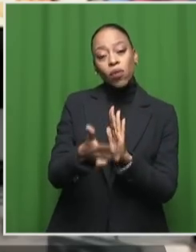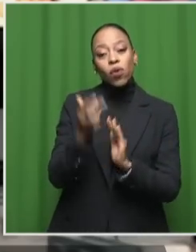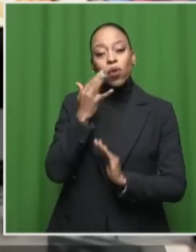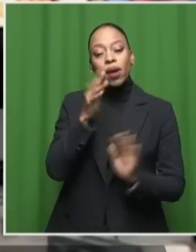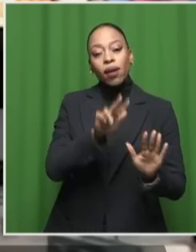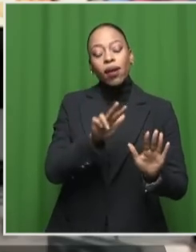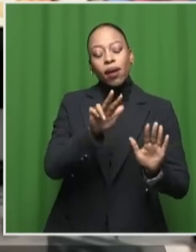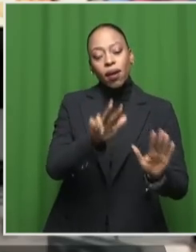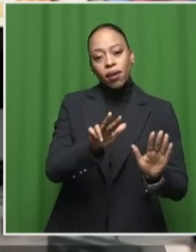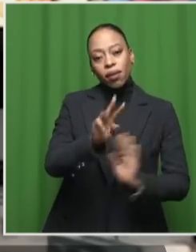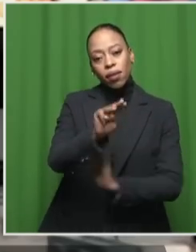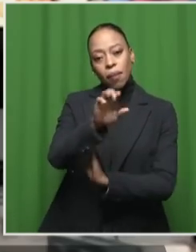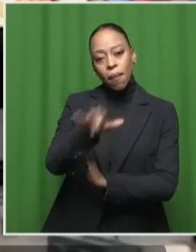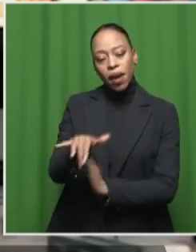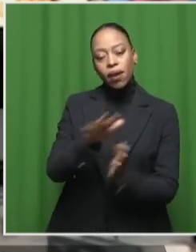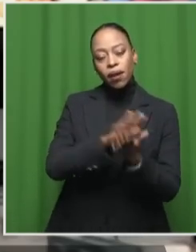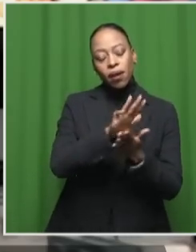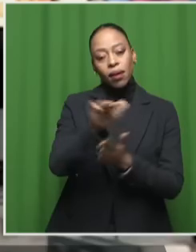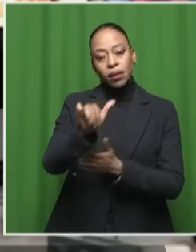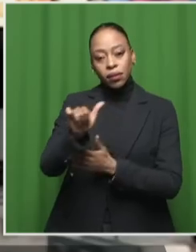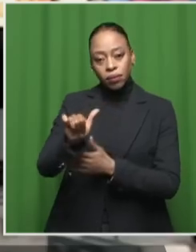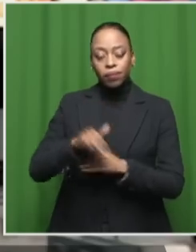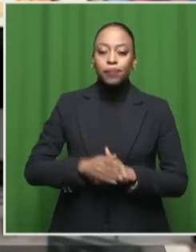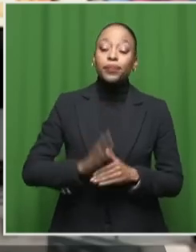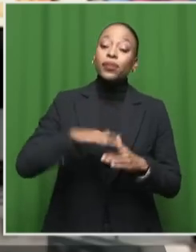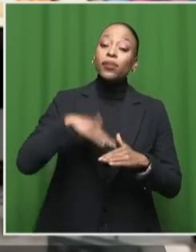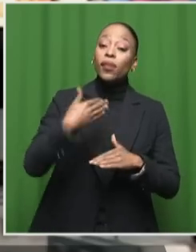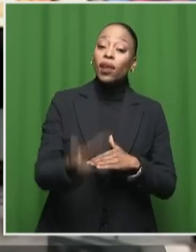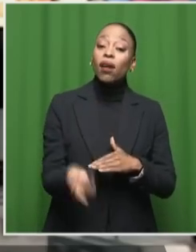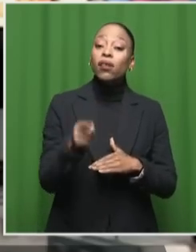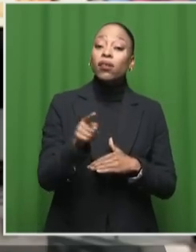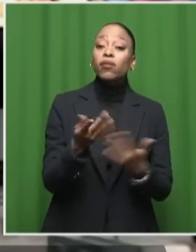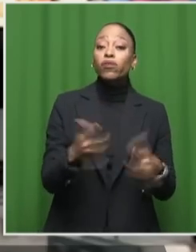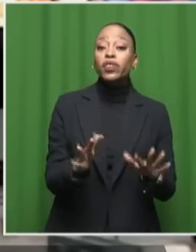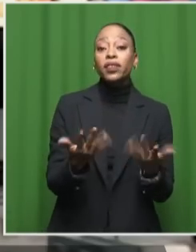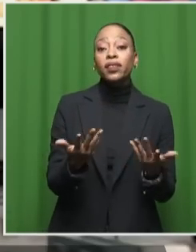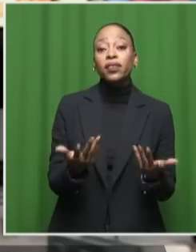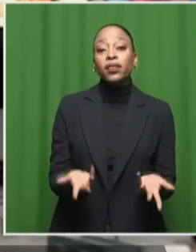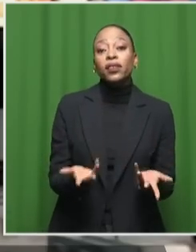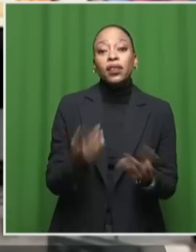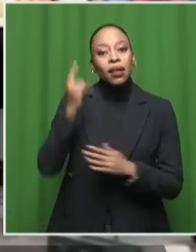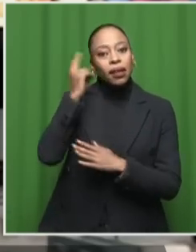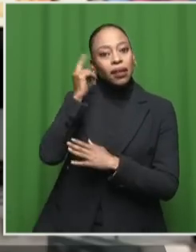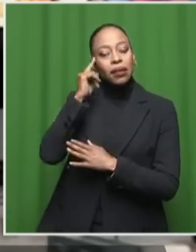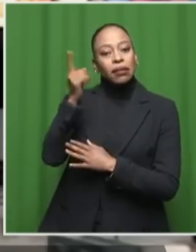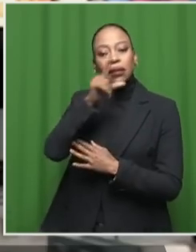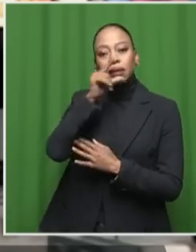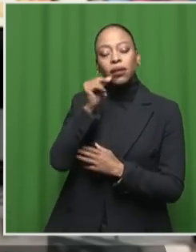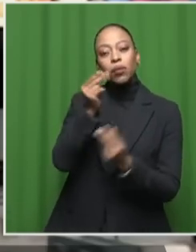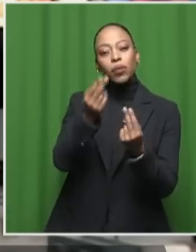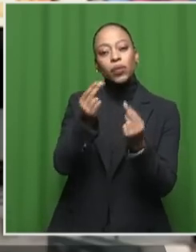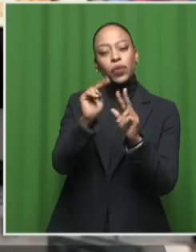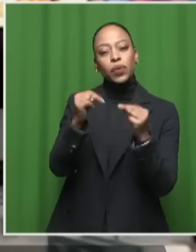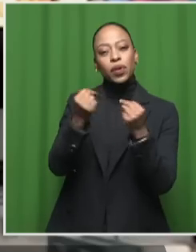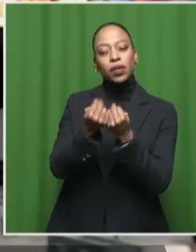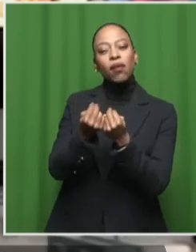1996. And very soon thereafter, within days, in fact, I think it was called the New National